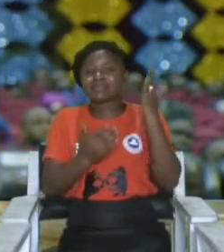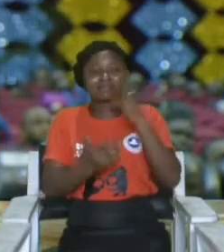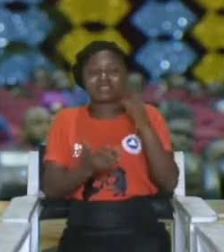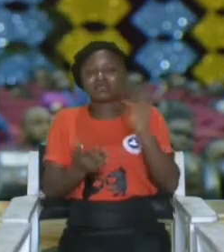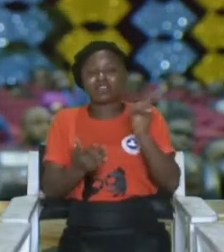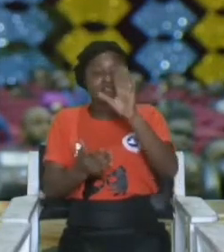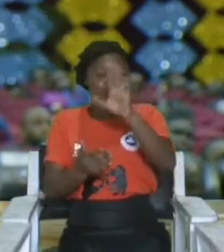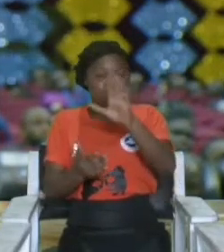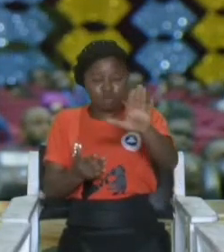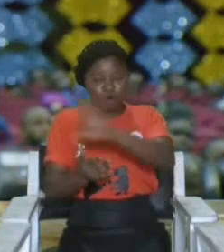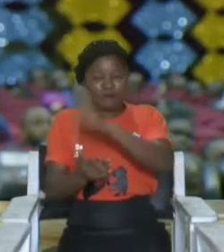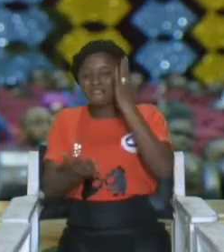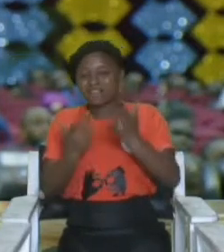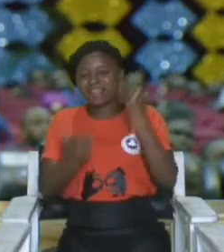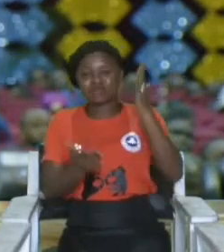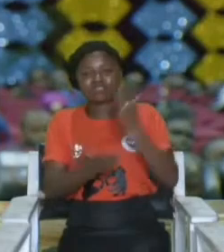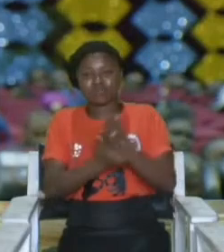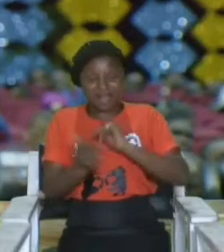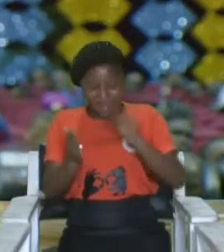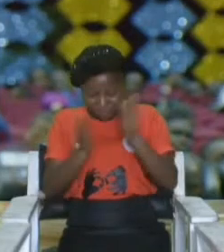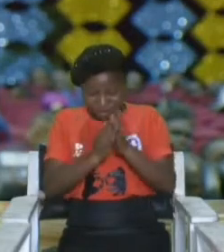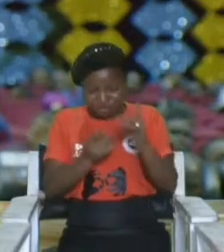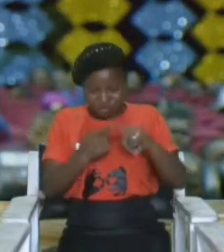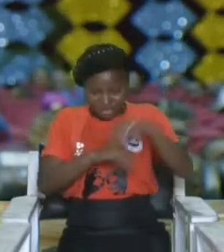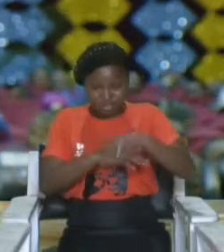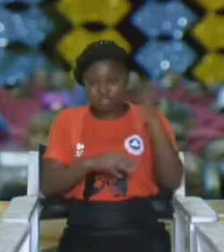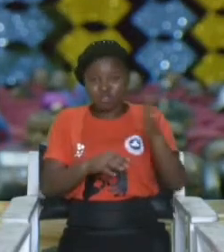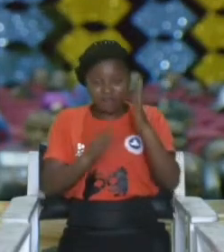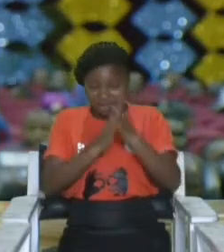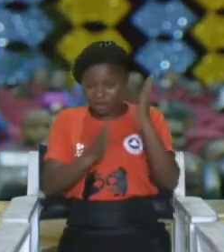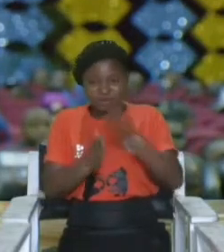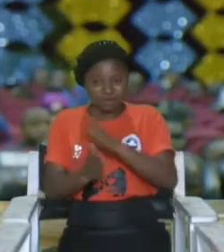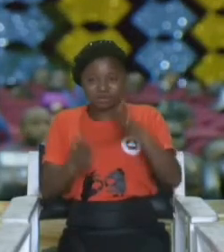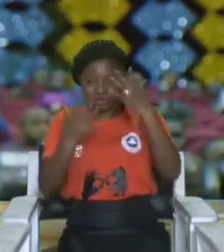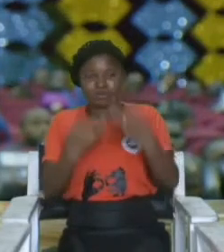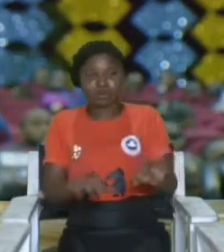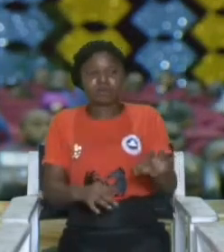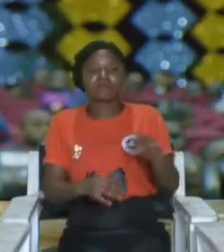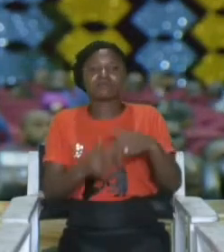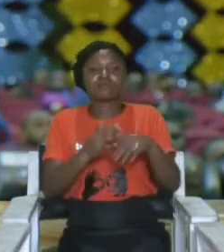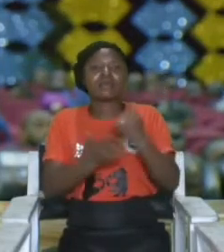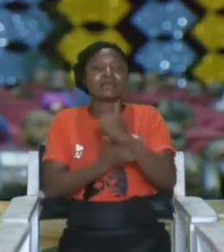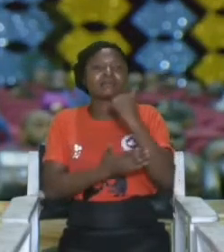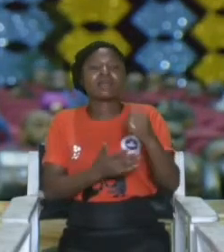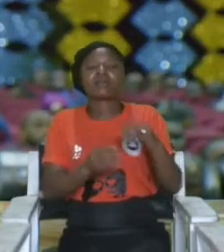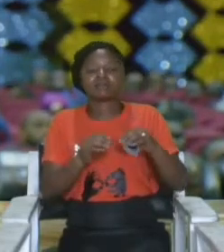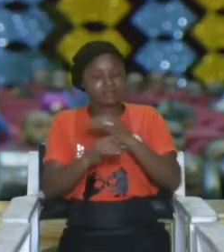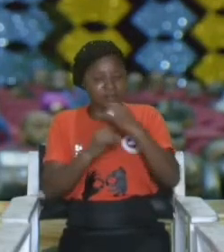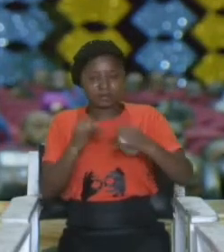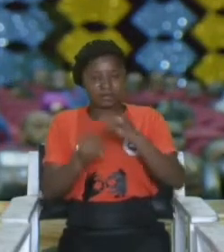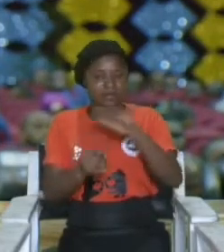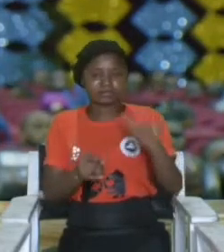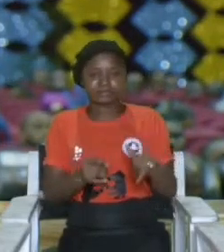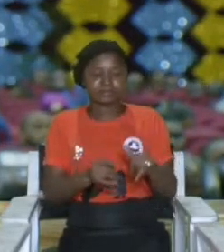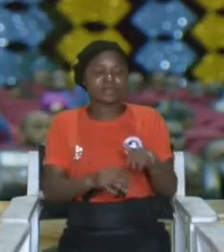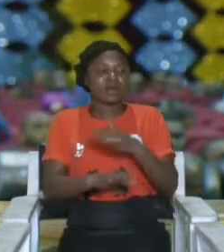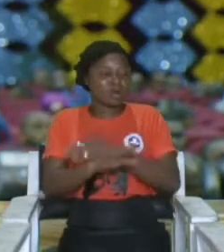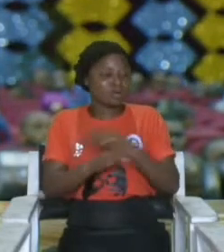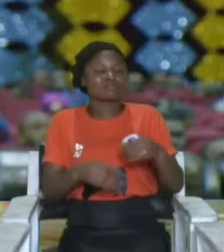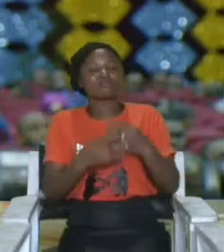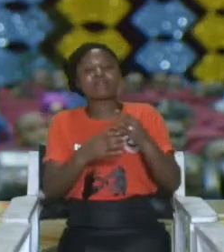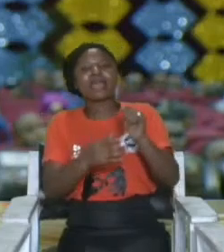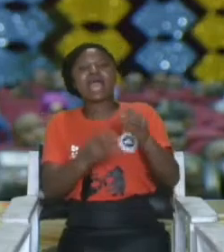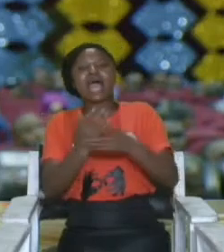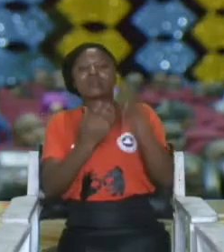fire will stop. But I pray tonight your fire will not go down. In conclusion, God, through the hand